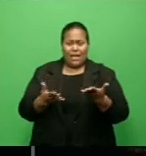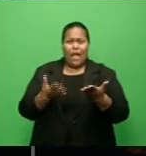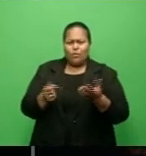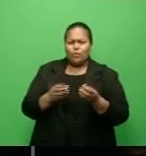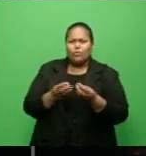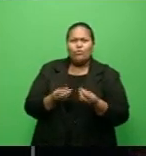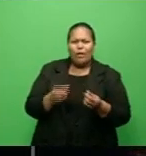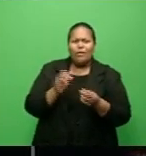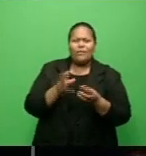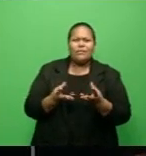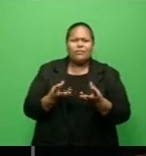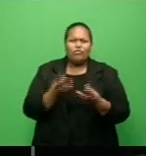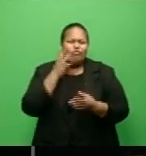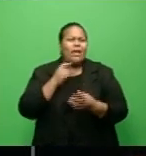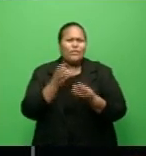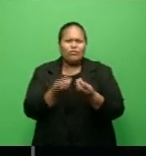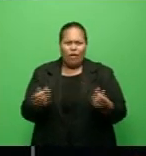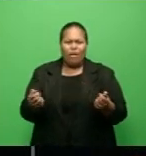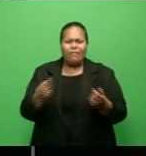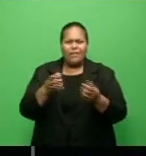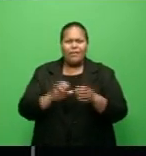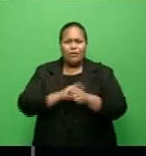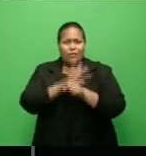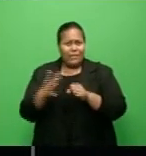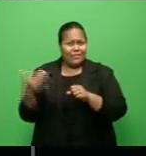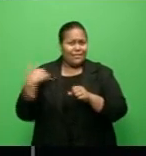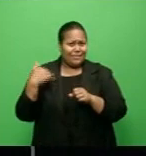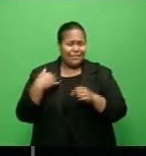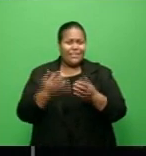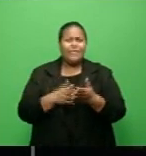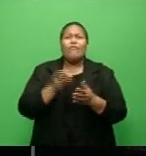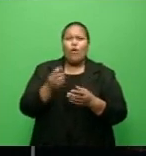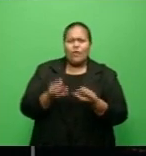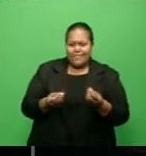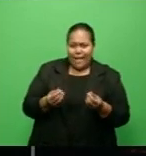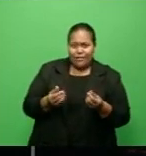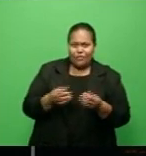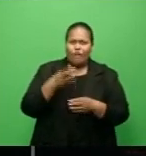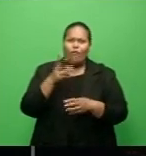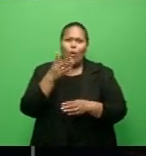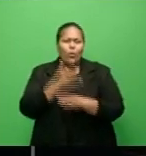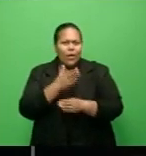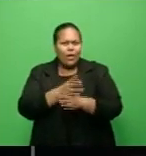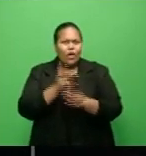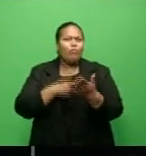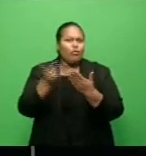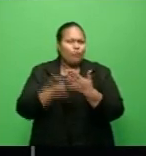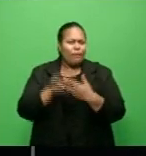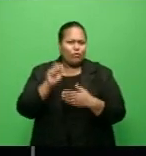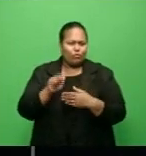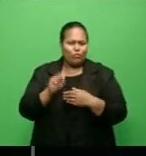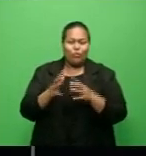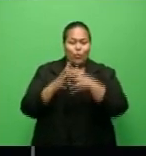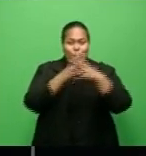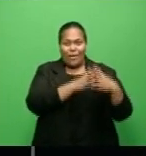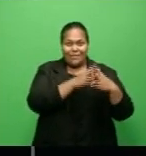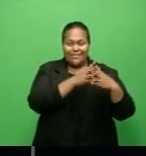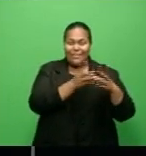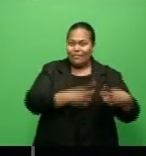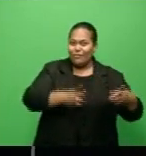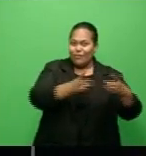Fijians employed in the informal sector, a Cash for Work program is expected to roll out soon in the Western Division. This is open to